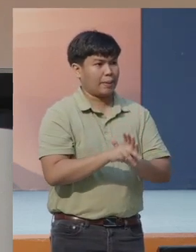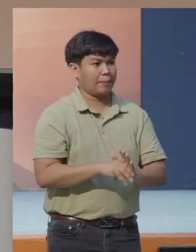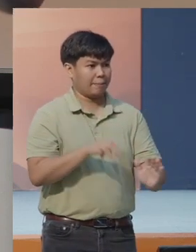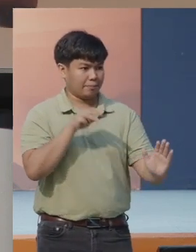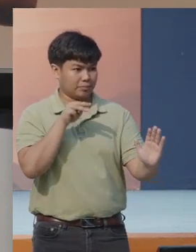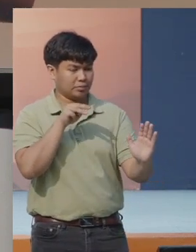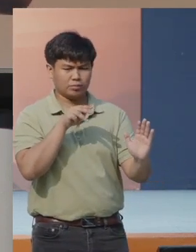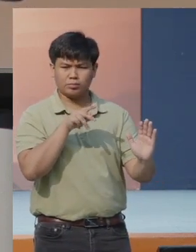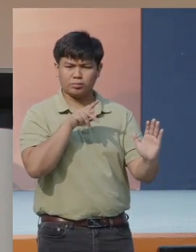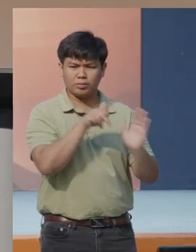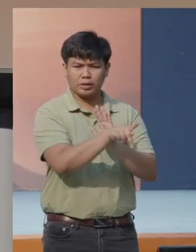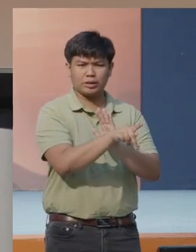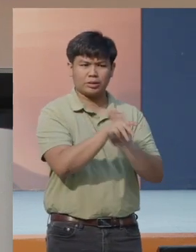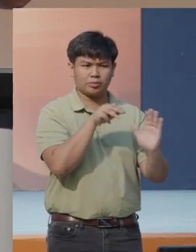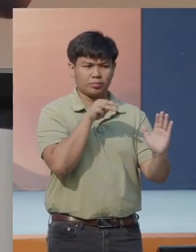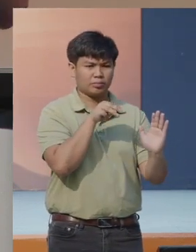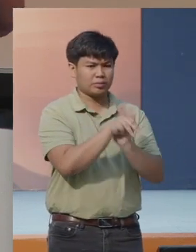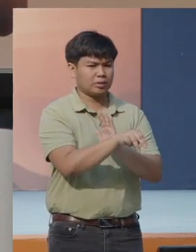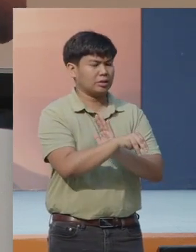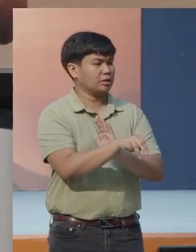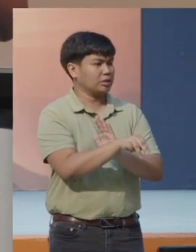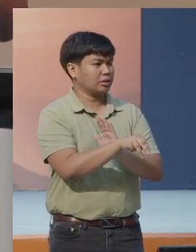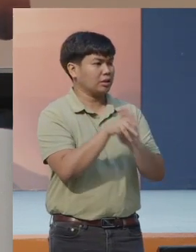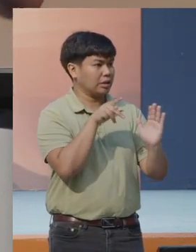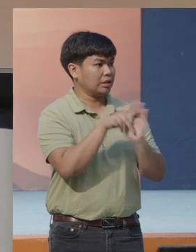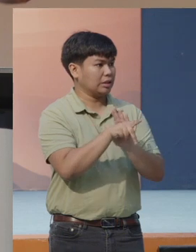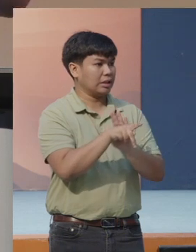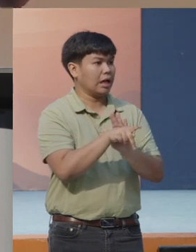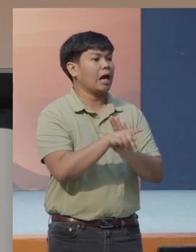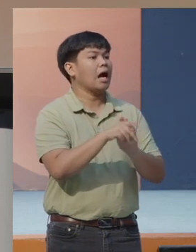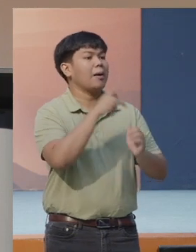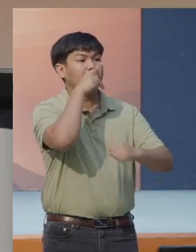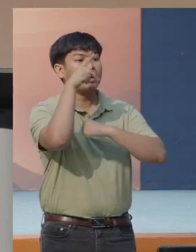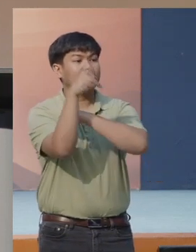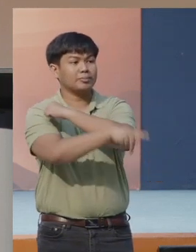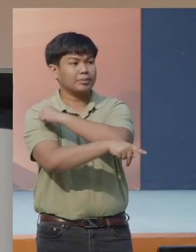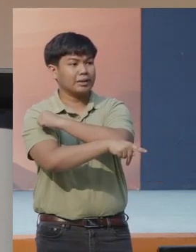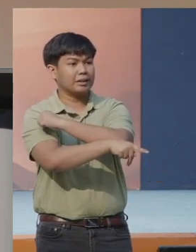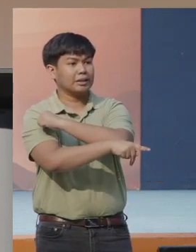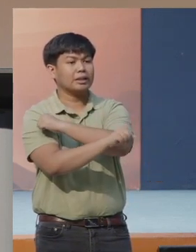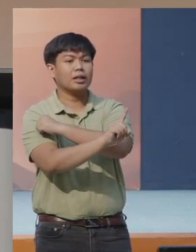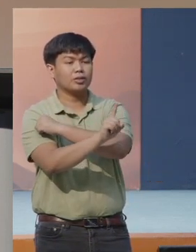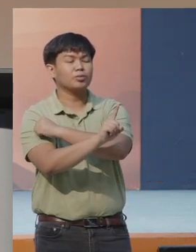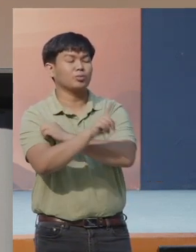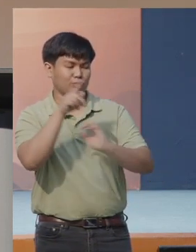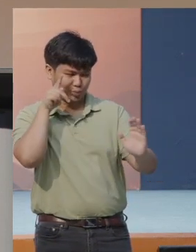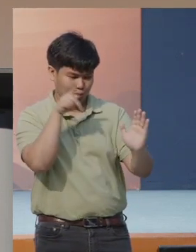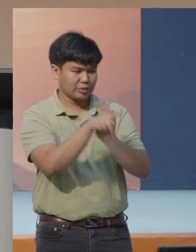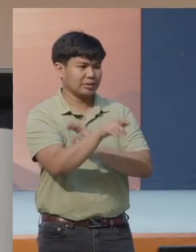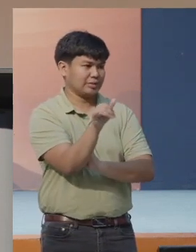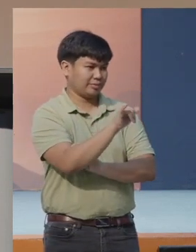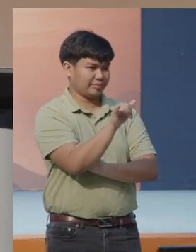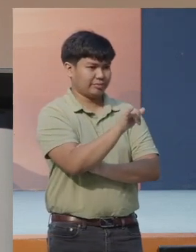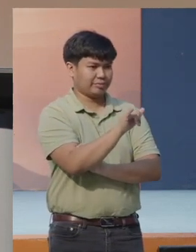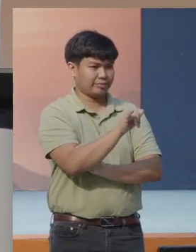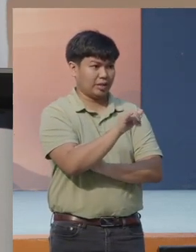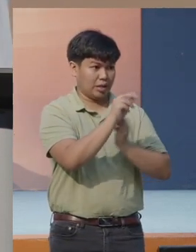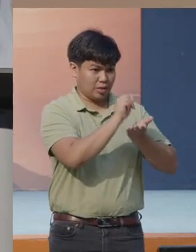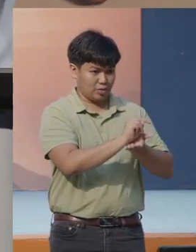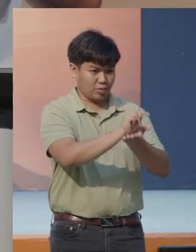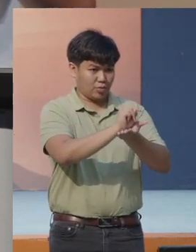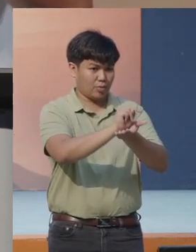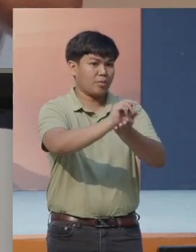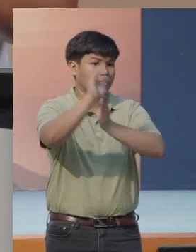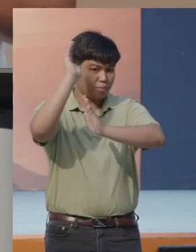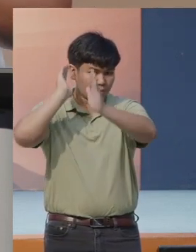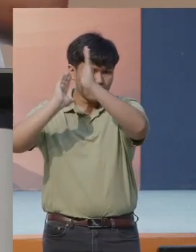punishable by death. Exodus 21:14. This was a decree given by God since the time of Noah in